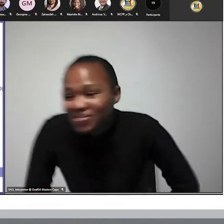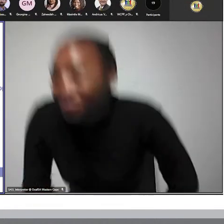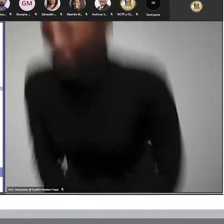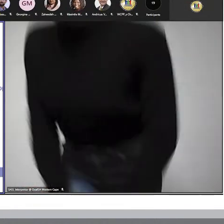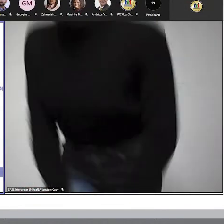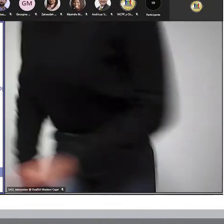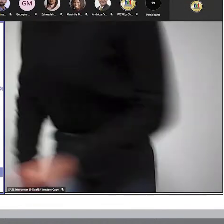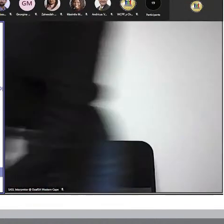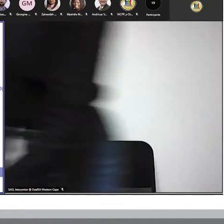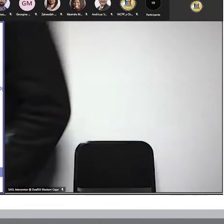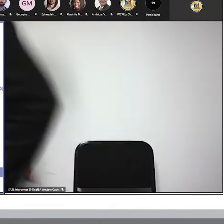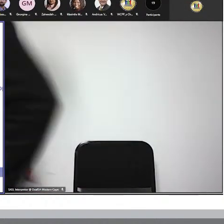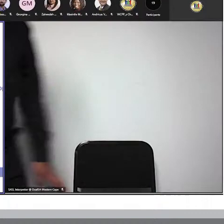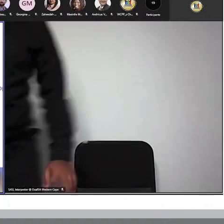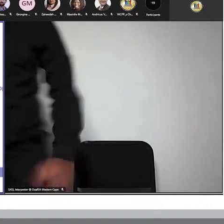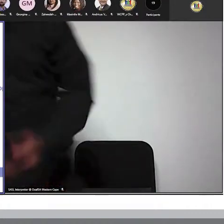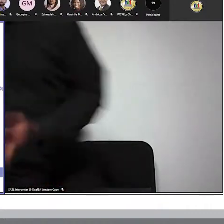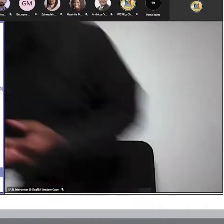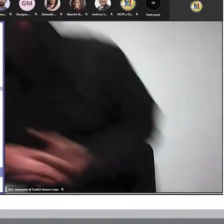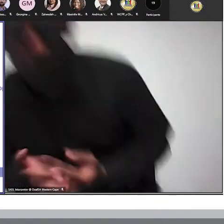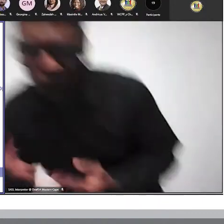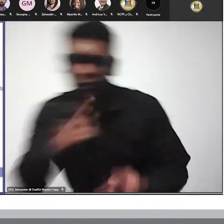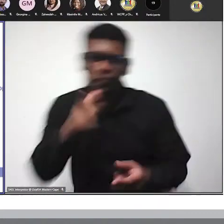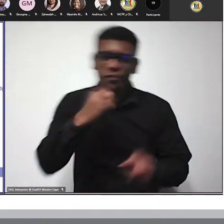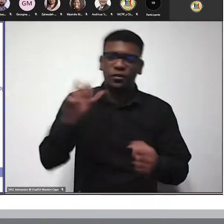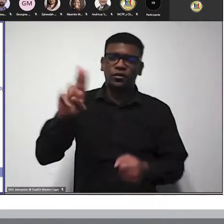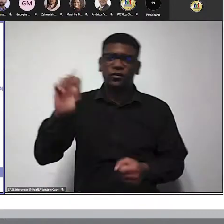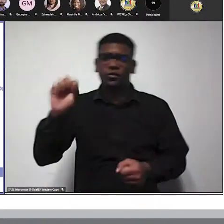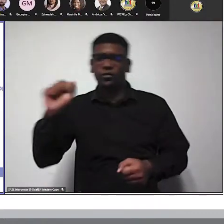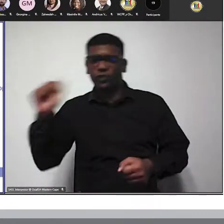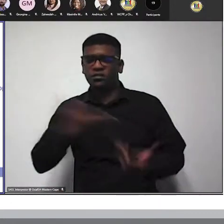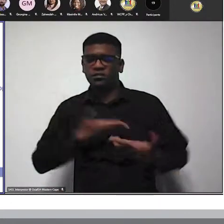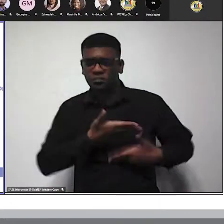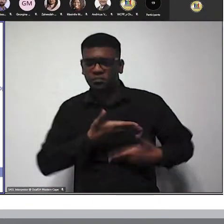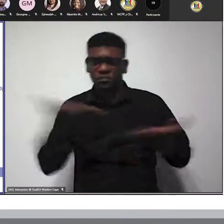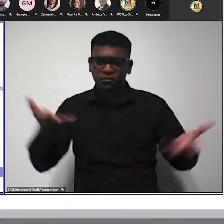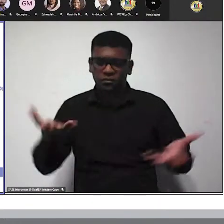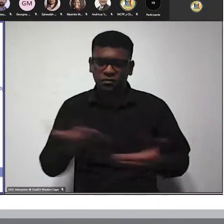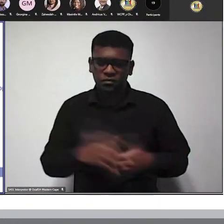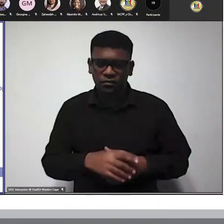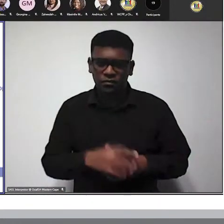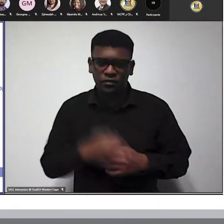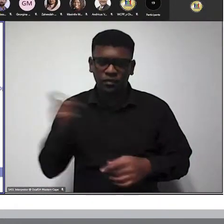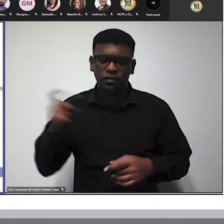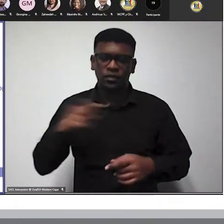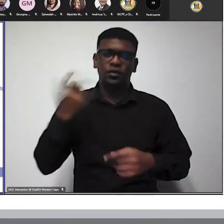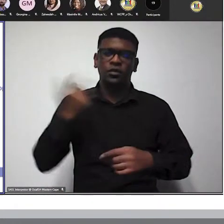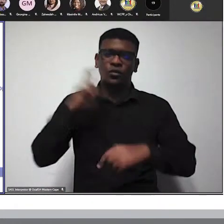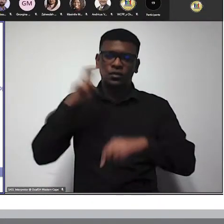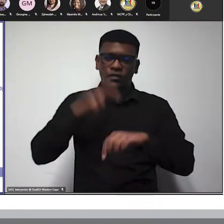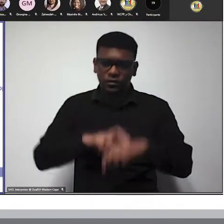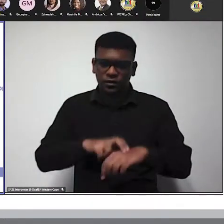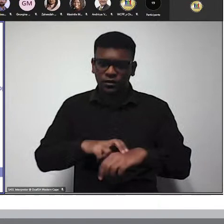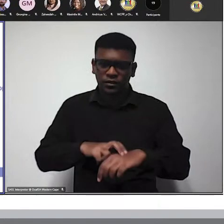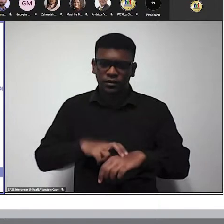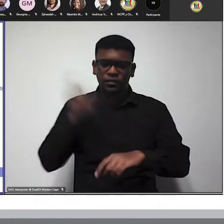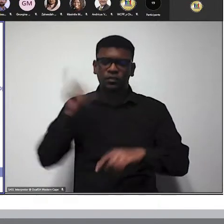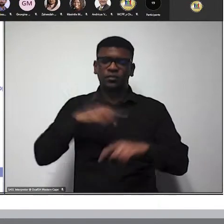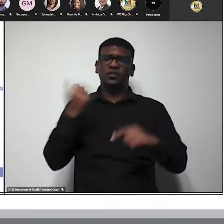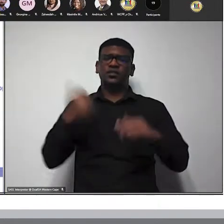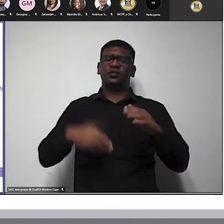under a AGOA. It's actually, I'm just talking about as the US in general from, and I don't want to, this is all still, we need to form and finalize it,